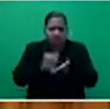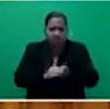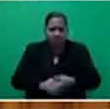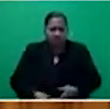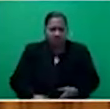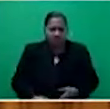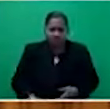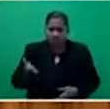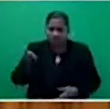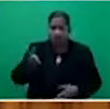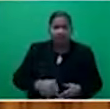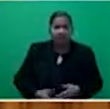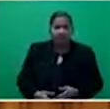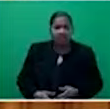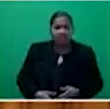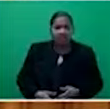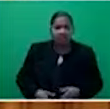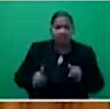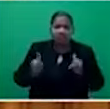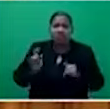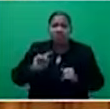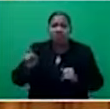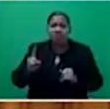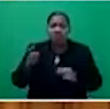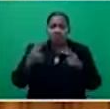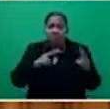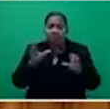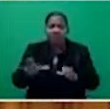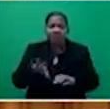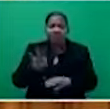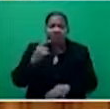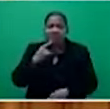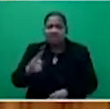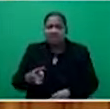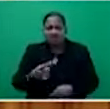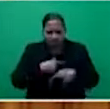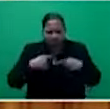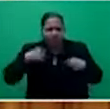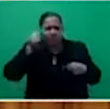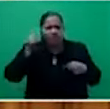judging what the Supervisor of Election is saying. I mean, we know where it's coming